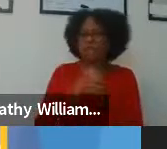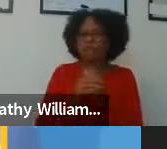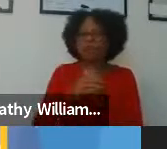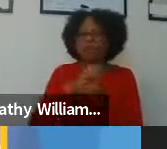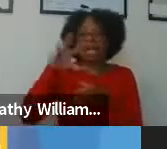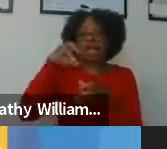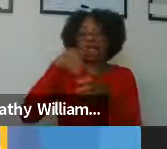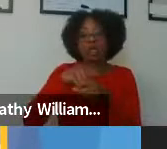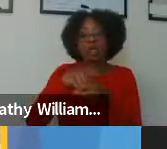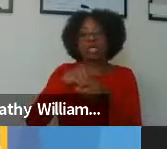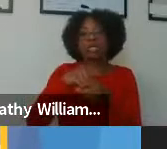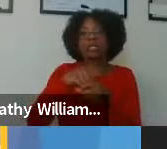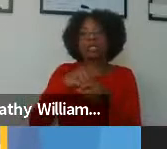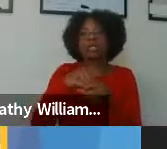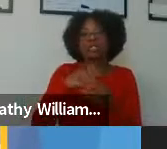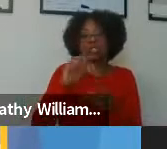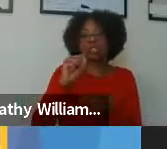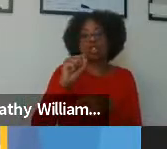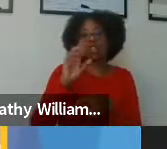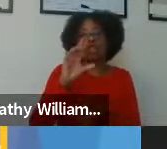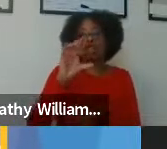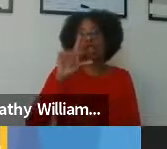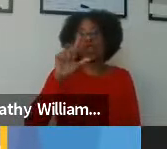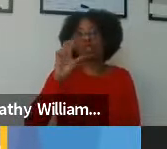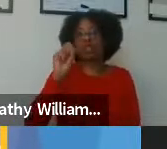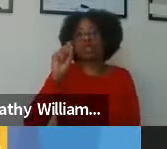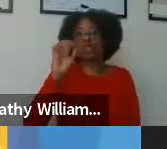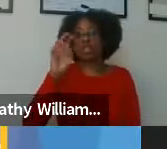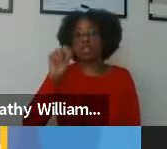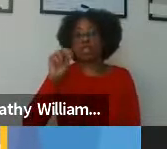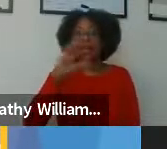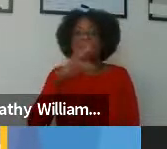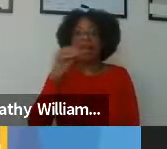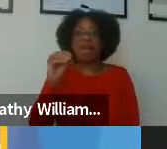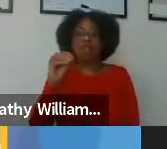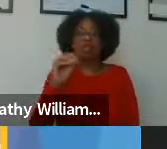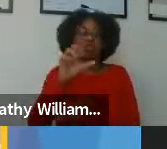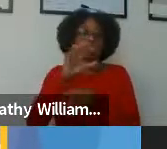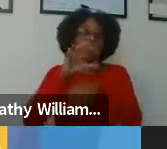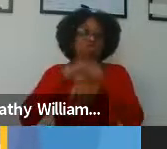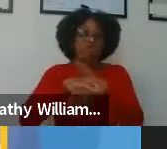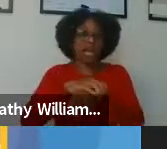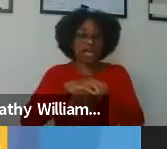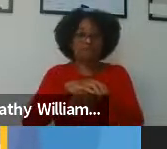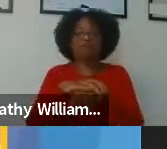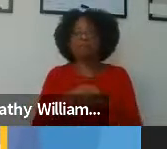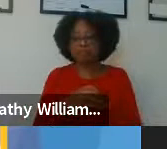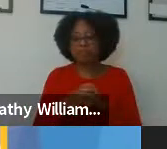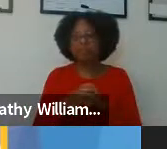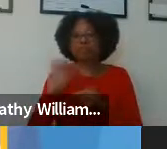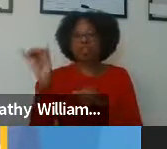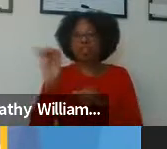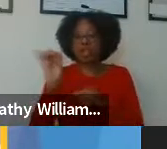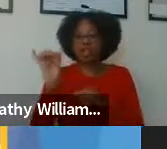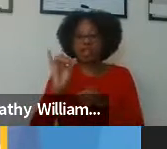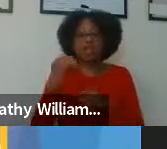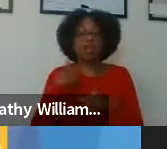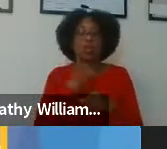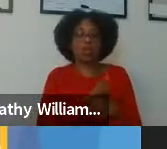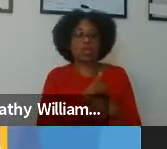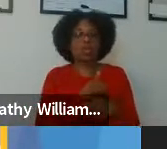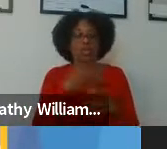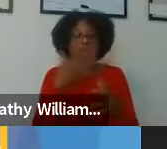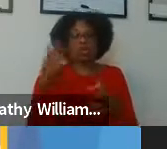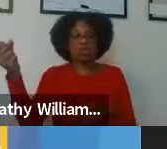and restraint. We submit public comment during the regulatory process and testimony in the General Assembly. dLCV